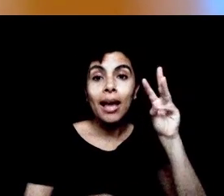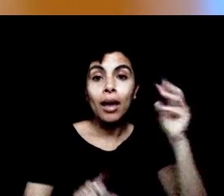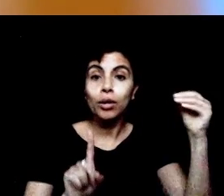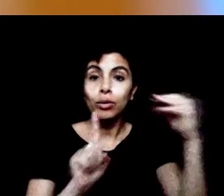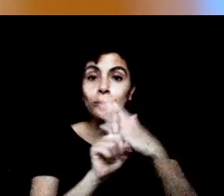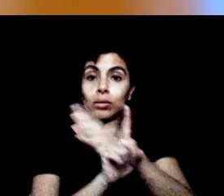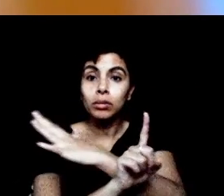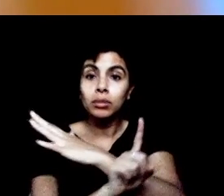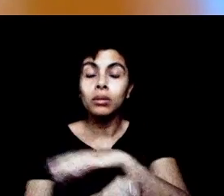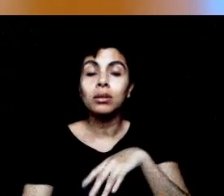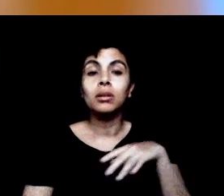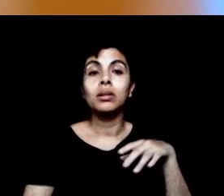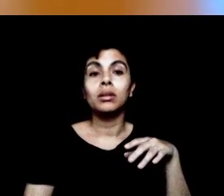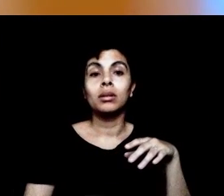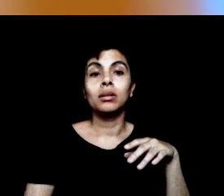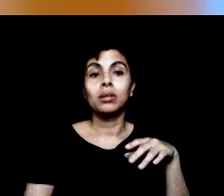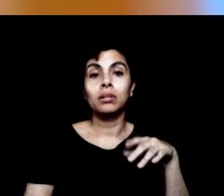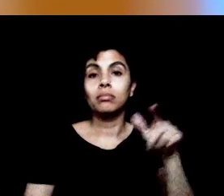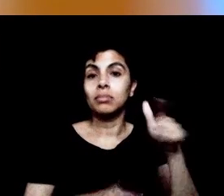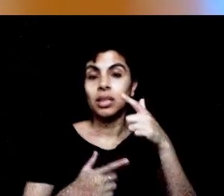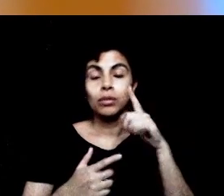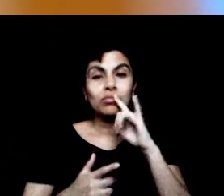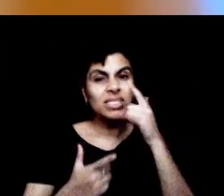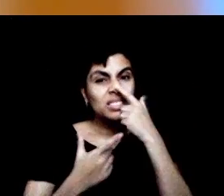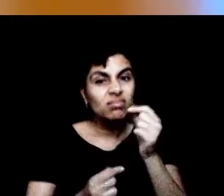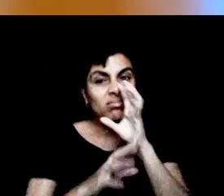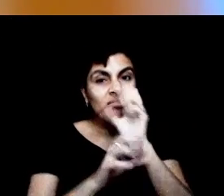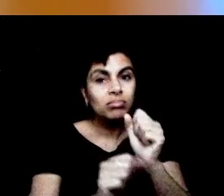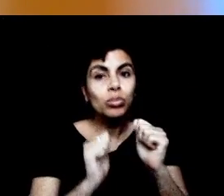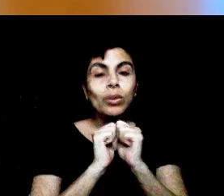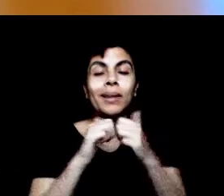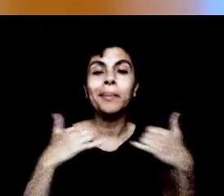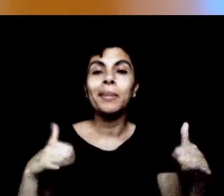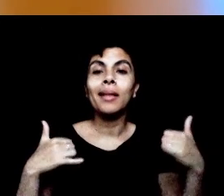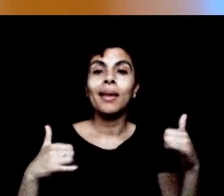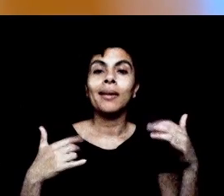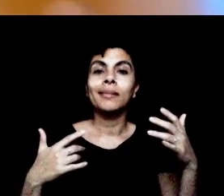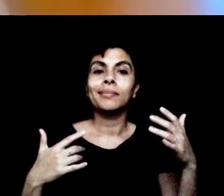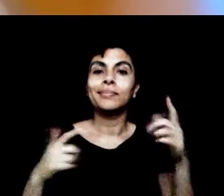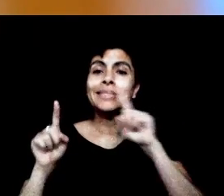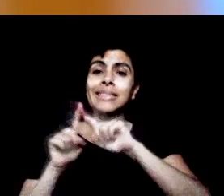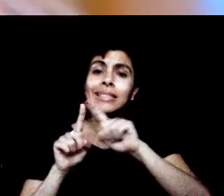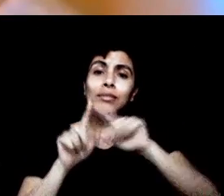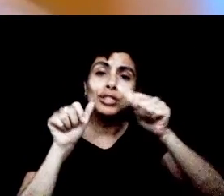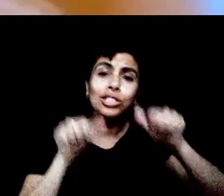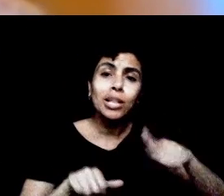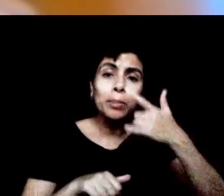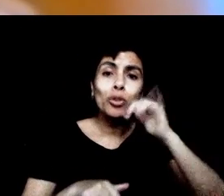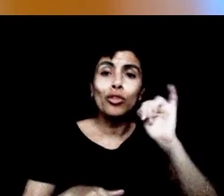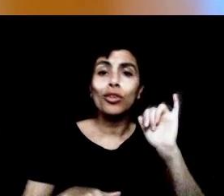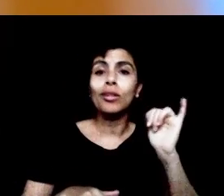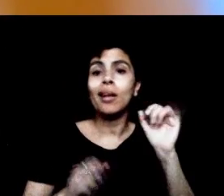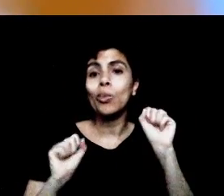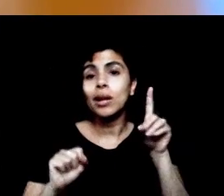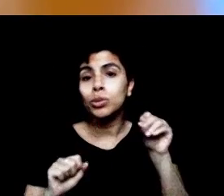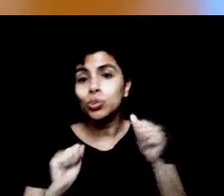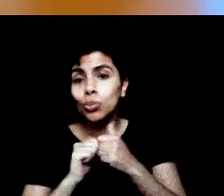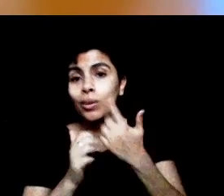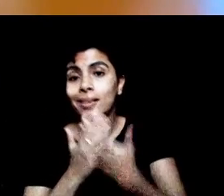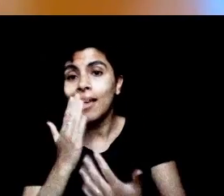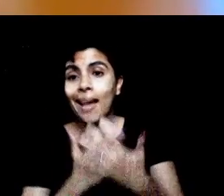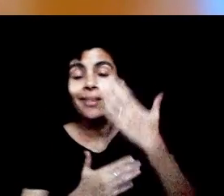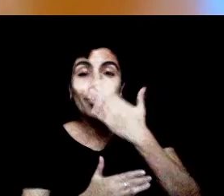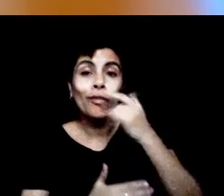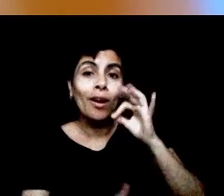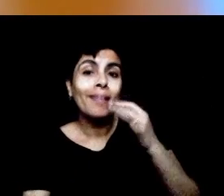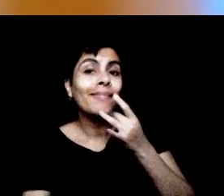with. They're really interested in just kind of playing with what different shapes look like, what they can do with